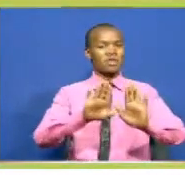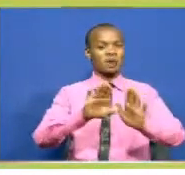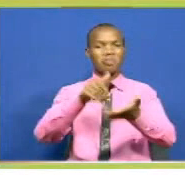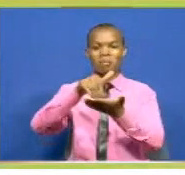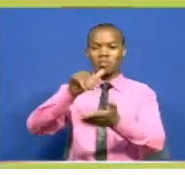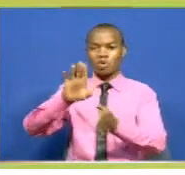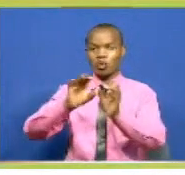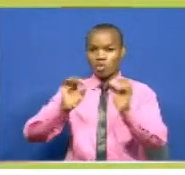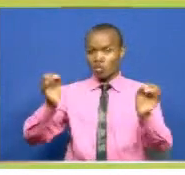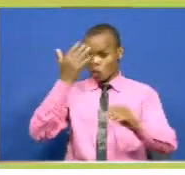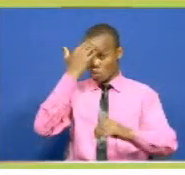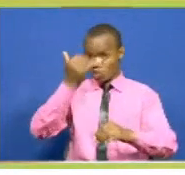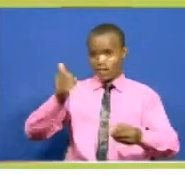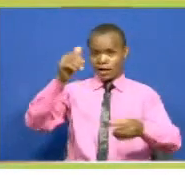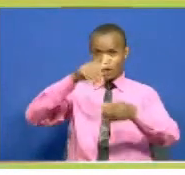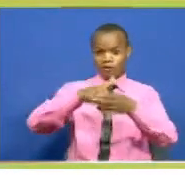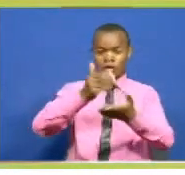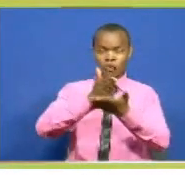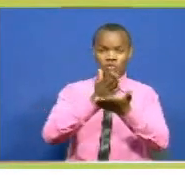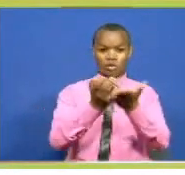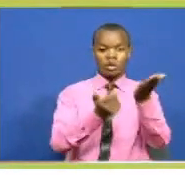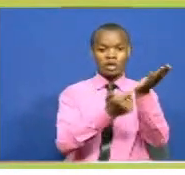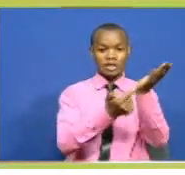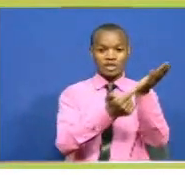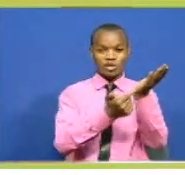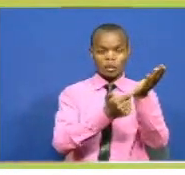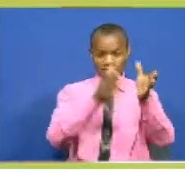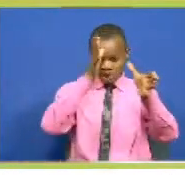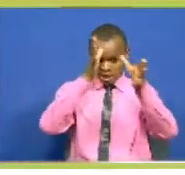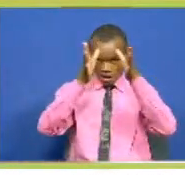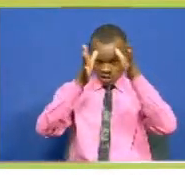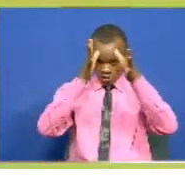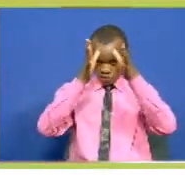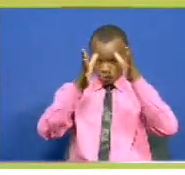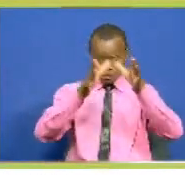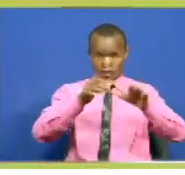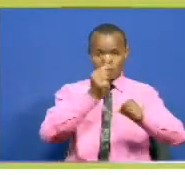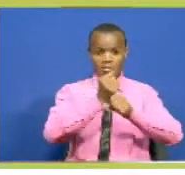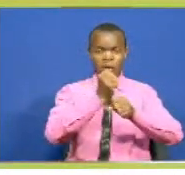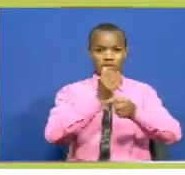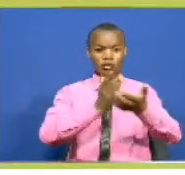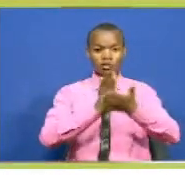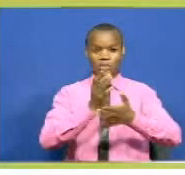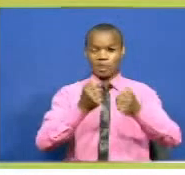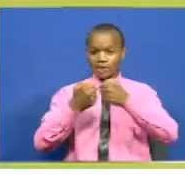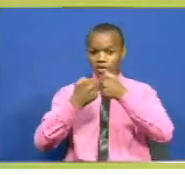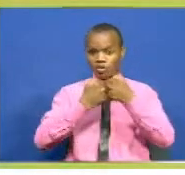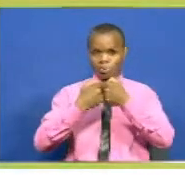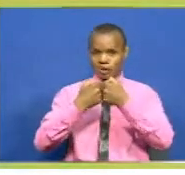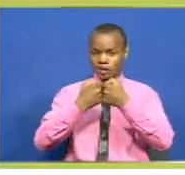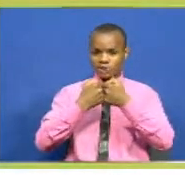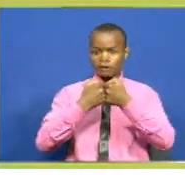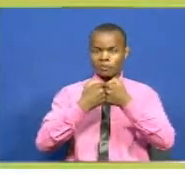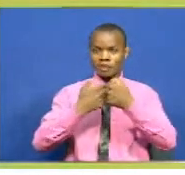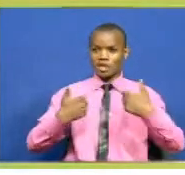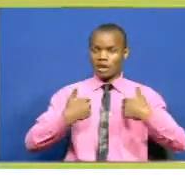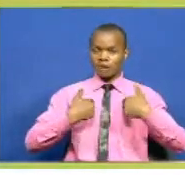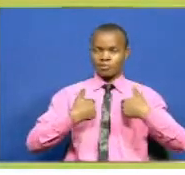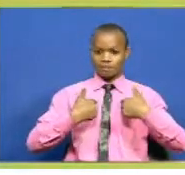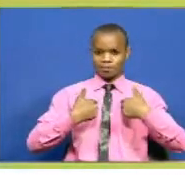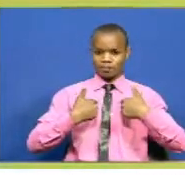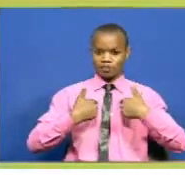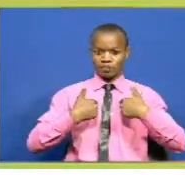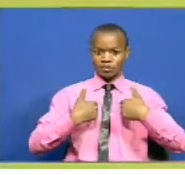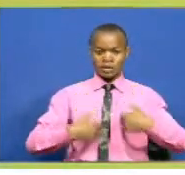are investing in technology and innovation to keep sustainable and competitive growth. To this aim,